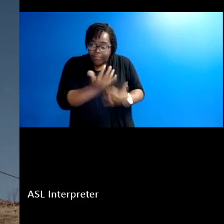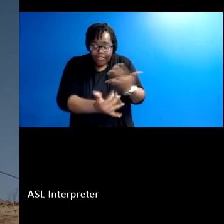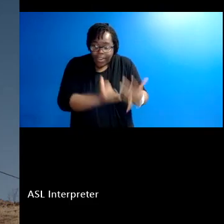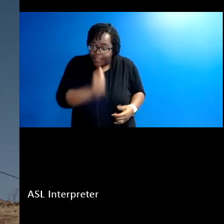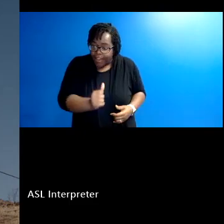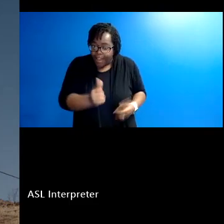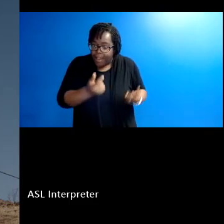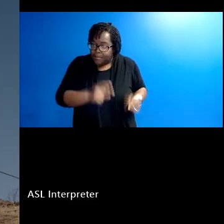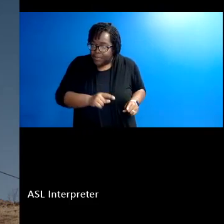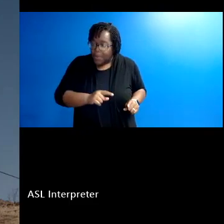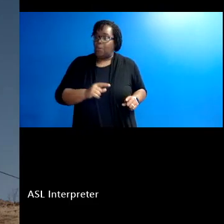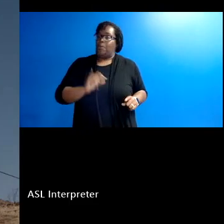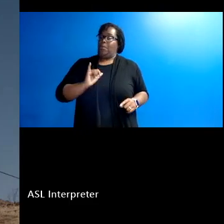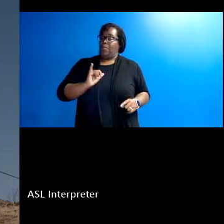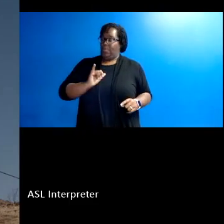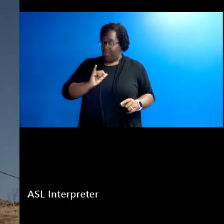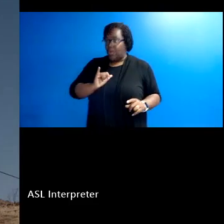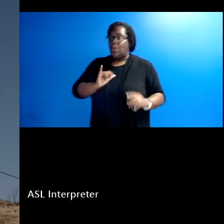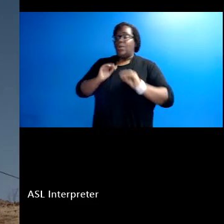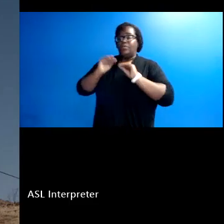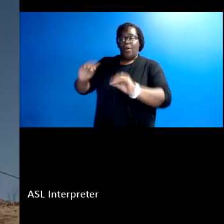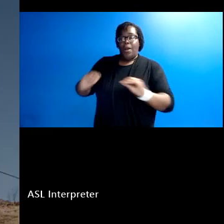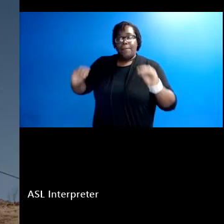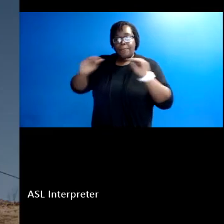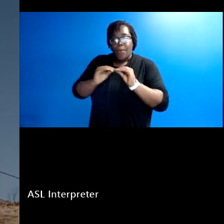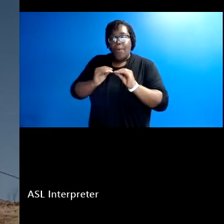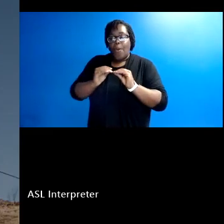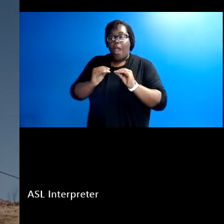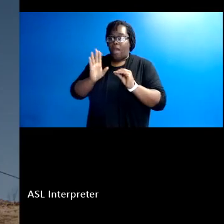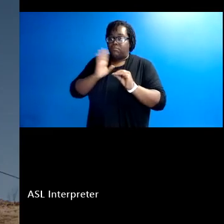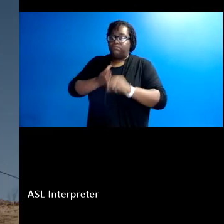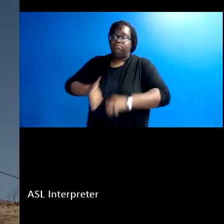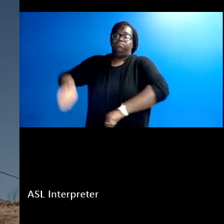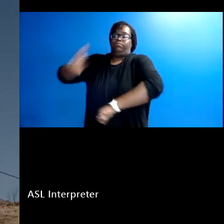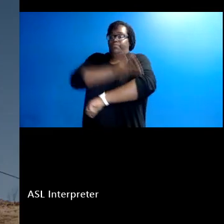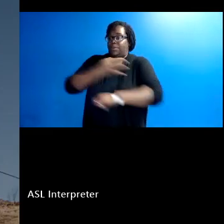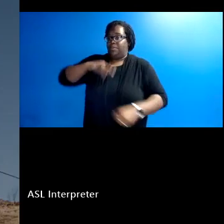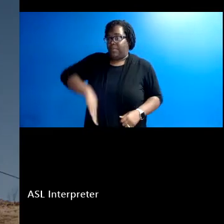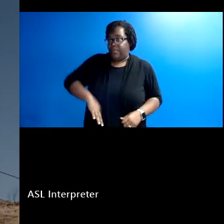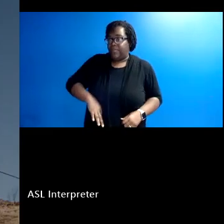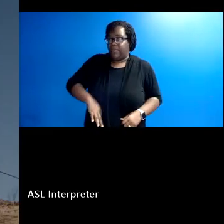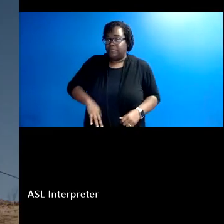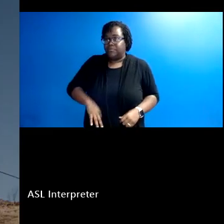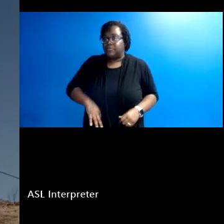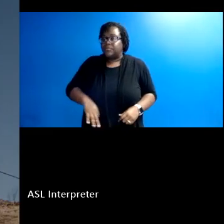get extra benefit. And we're looking to partner this with cover conductors so we can get a really good mitigation